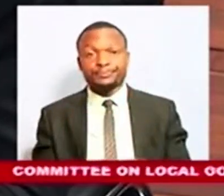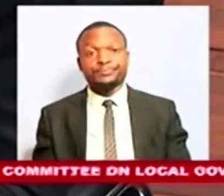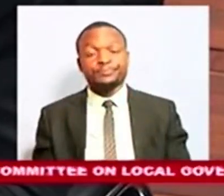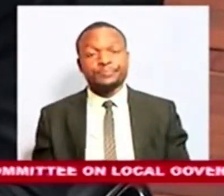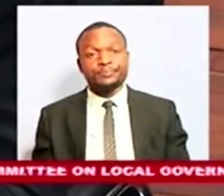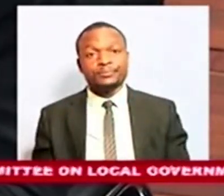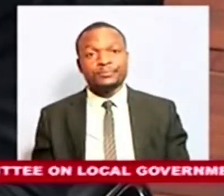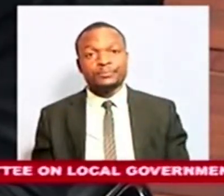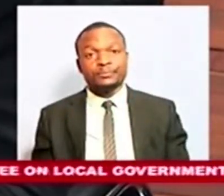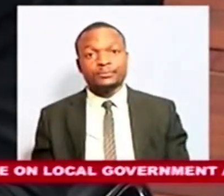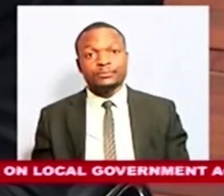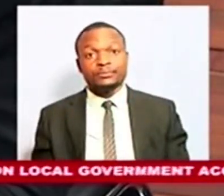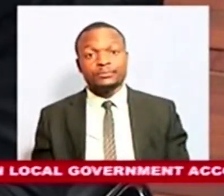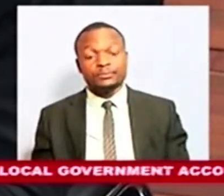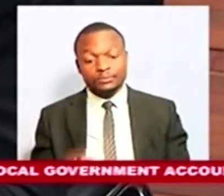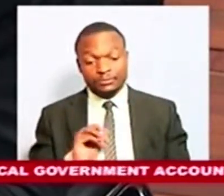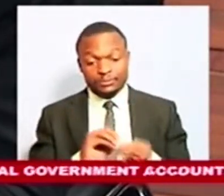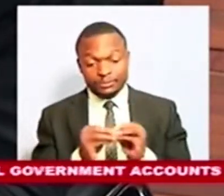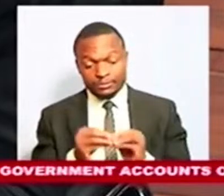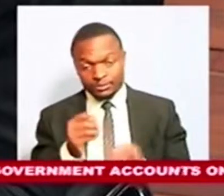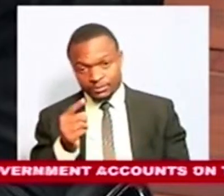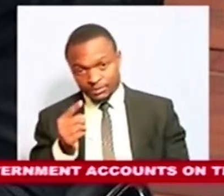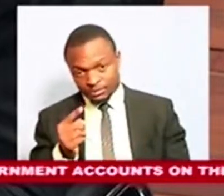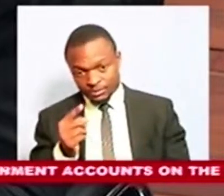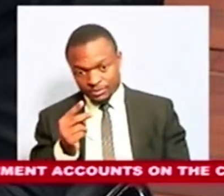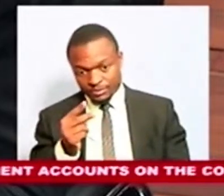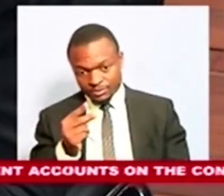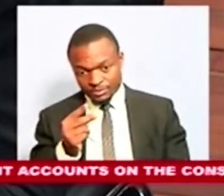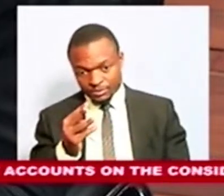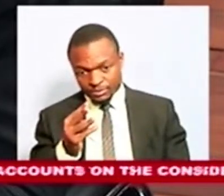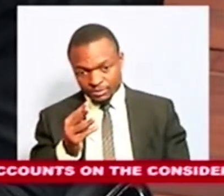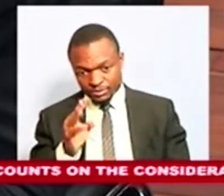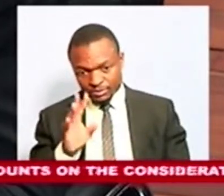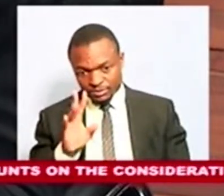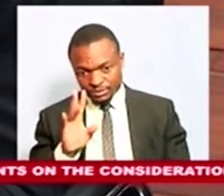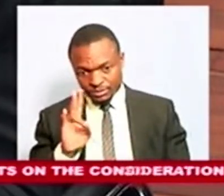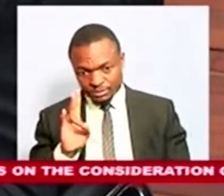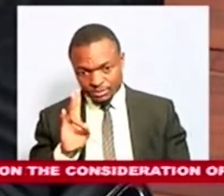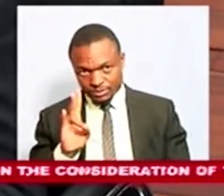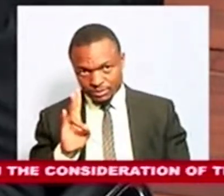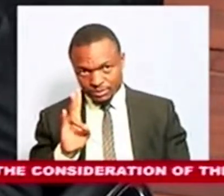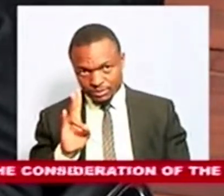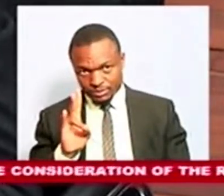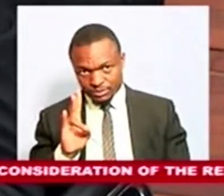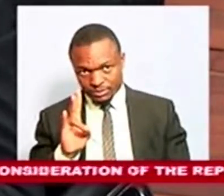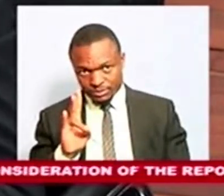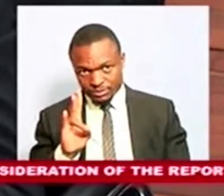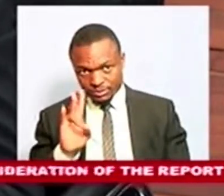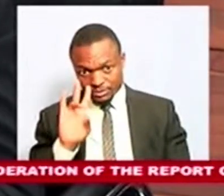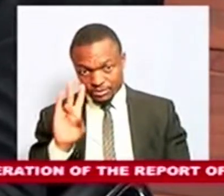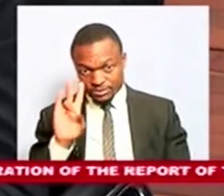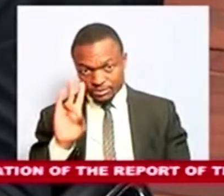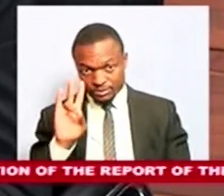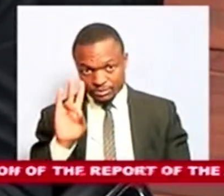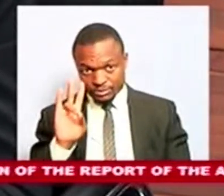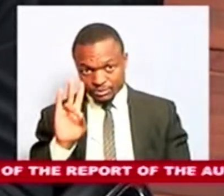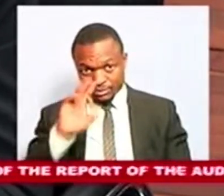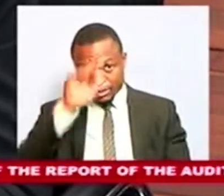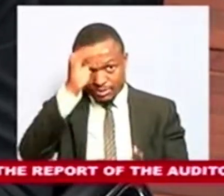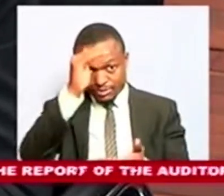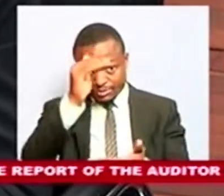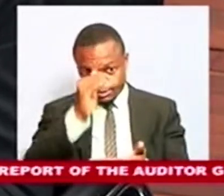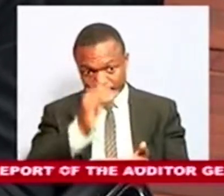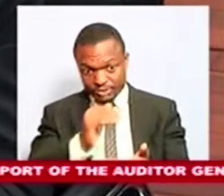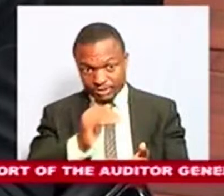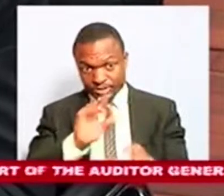where I can say number 1, 2, 3, 4, 5, 6, 7. Number 7 from the top.